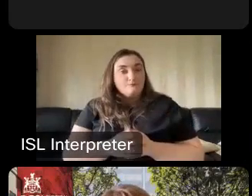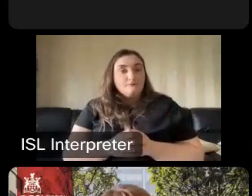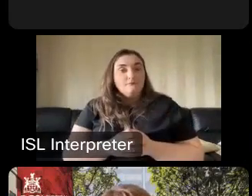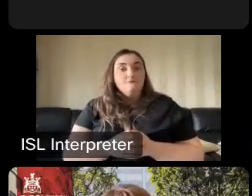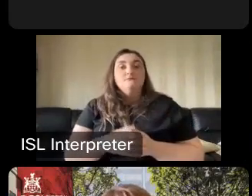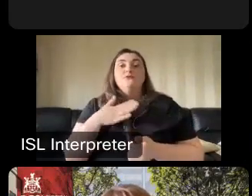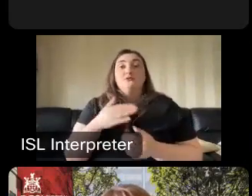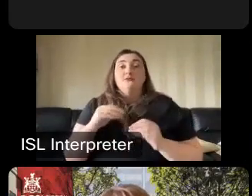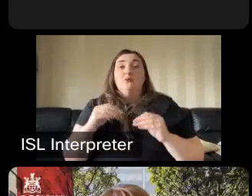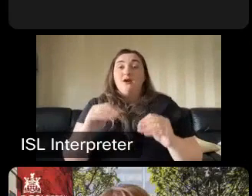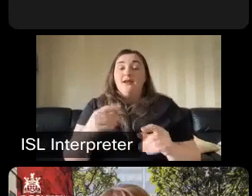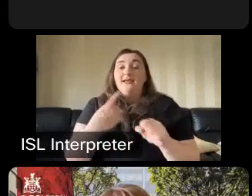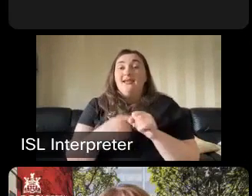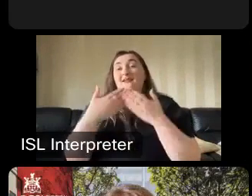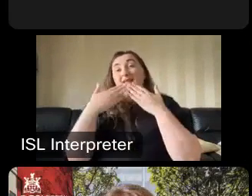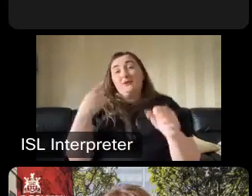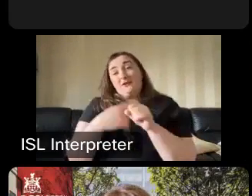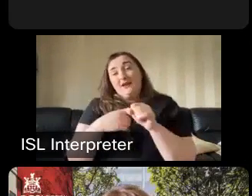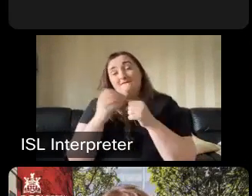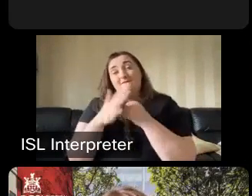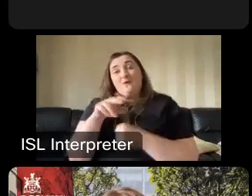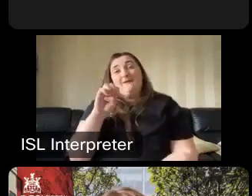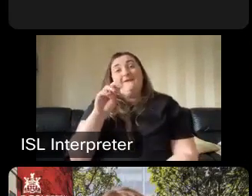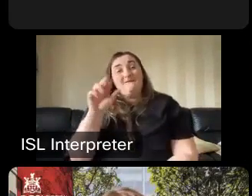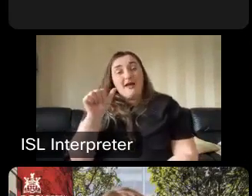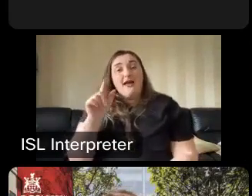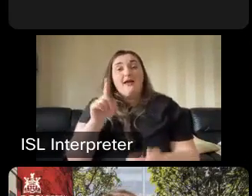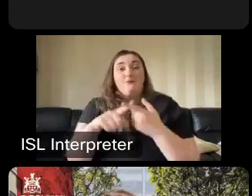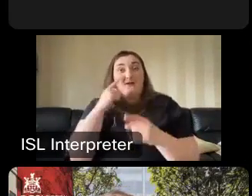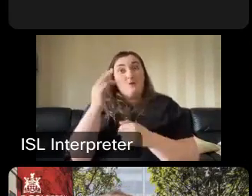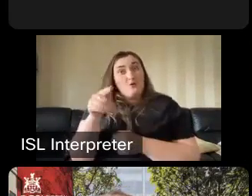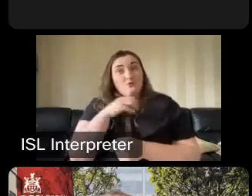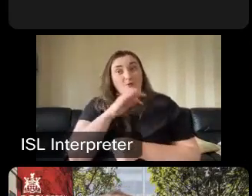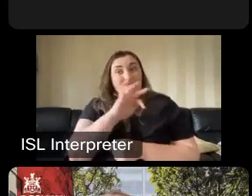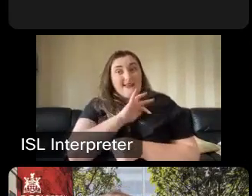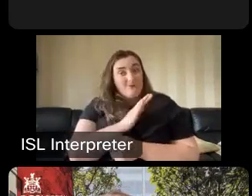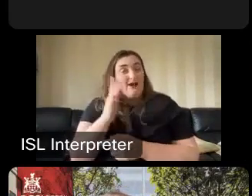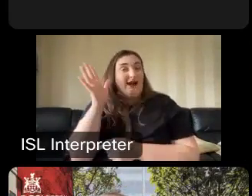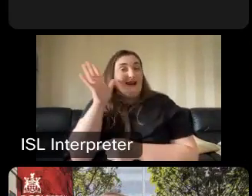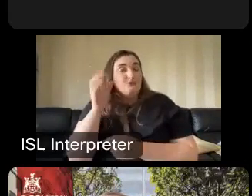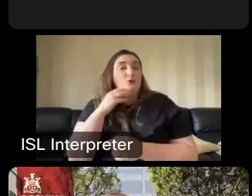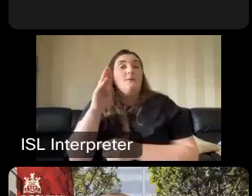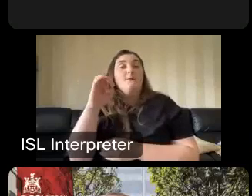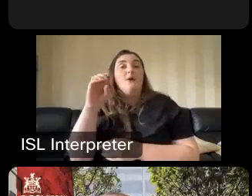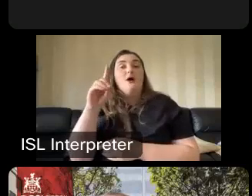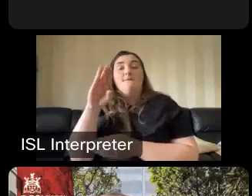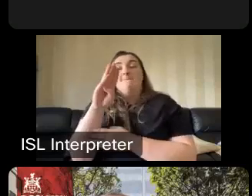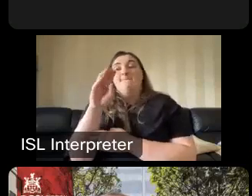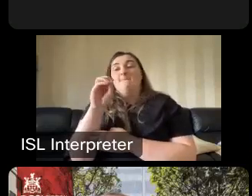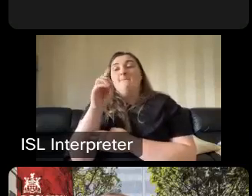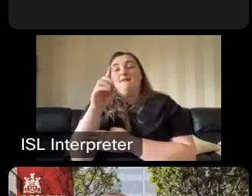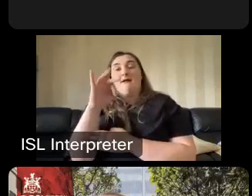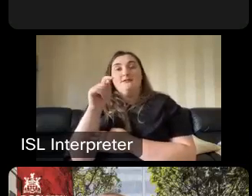very much for that, Eva. I'm really looking forward to that one myself. I'd also bring your attention to a podcast that Margaret Murphy